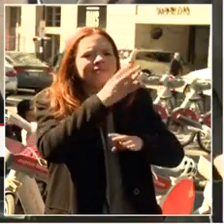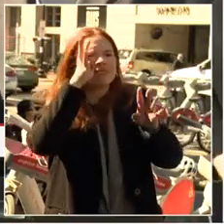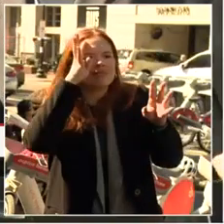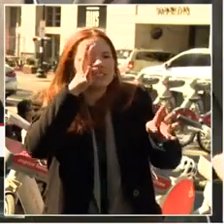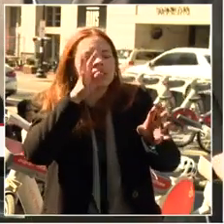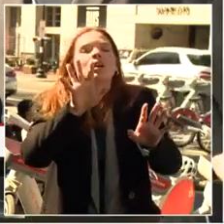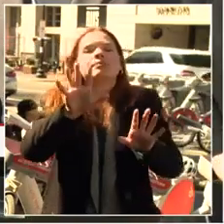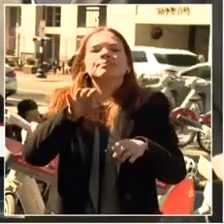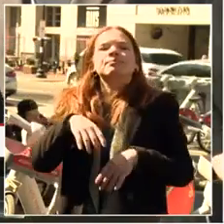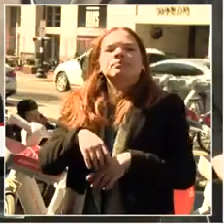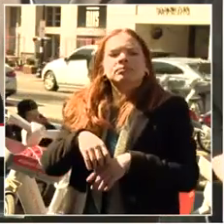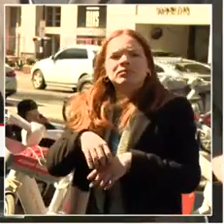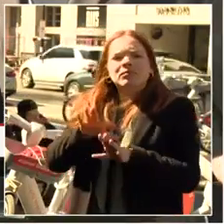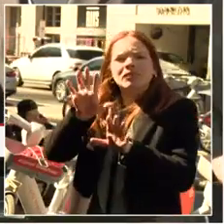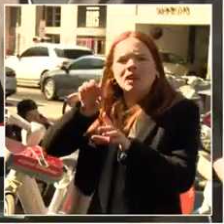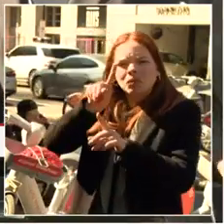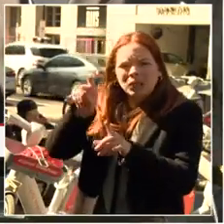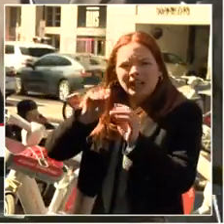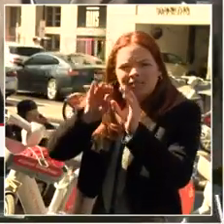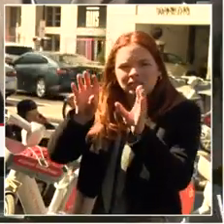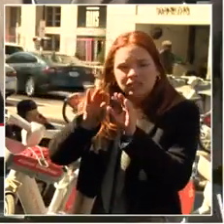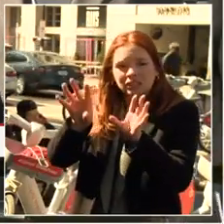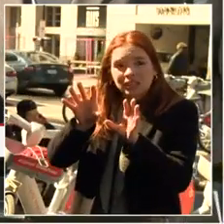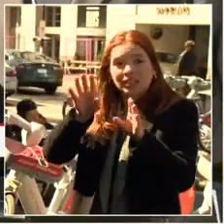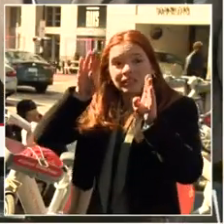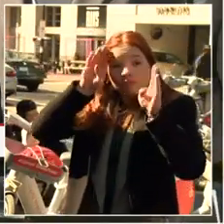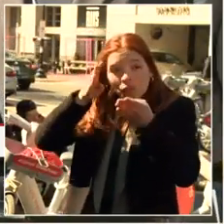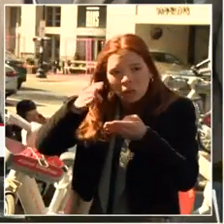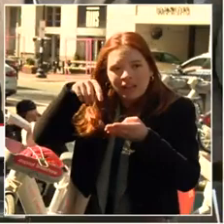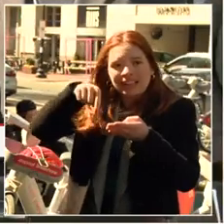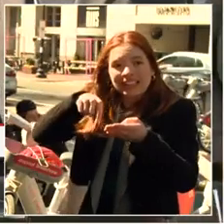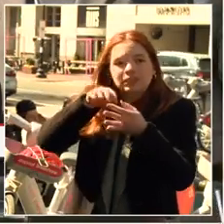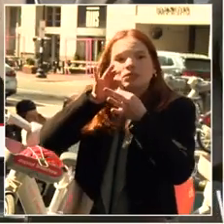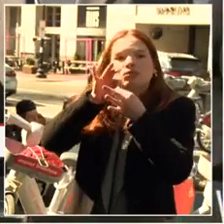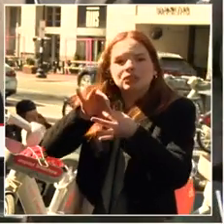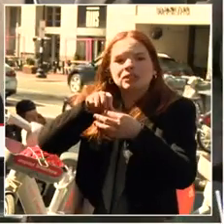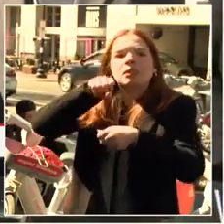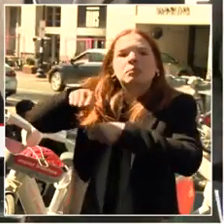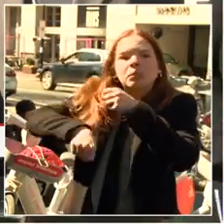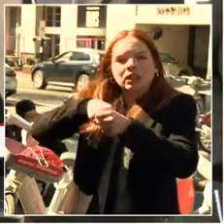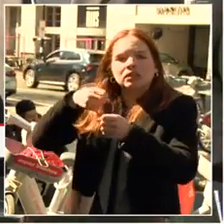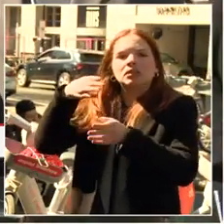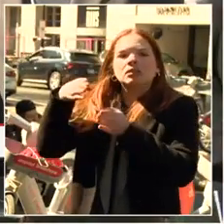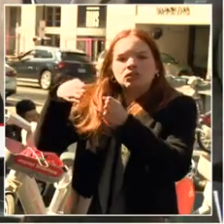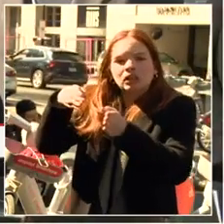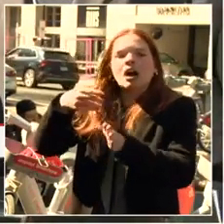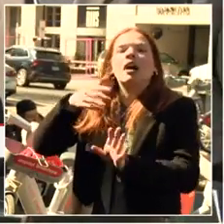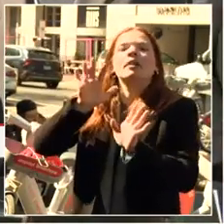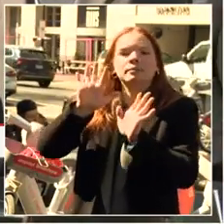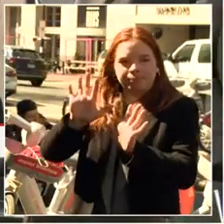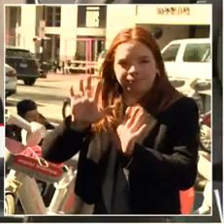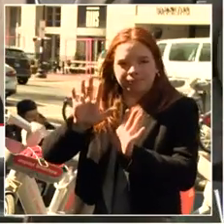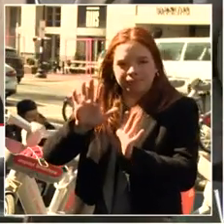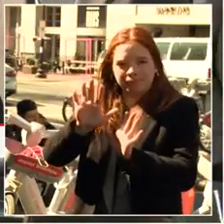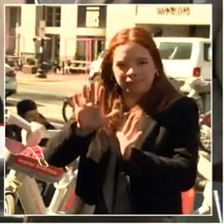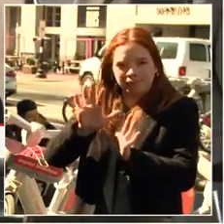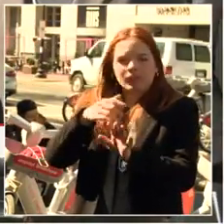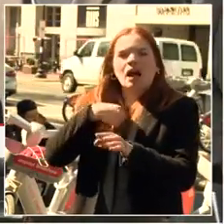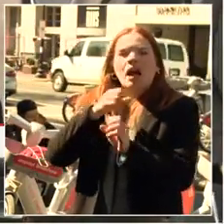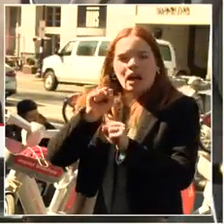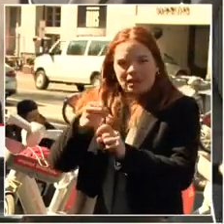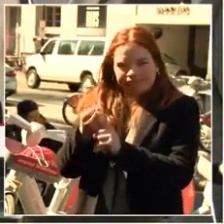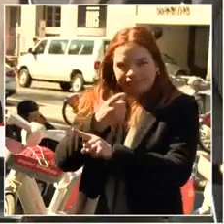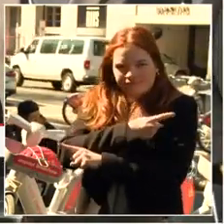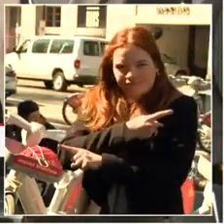your question. I wanted to stay on topic about the bikes, but I'll take this one off. We are working